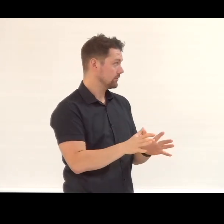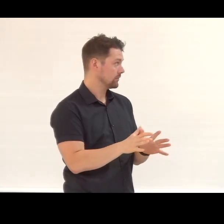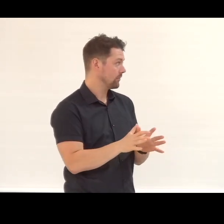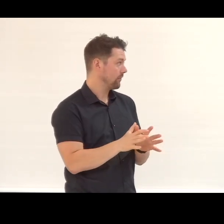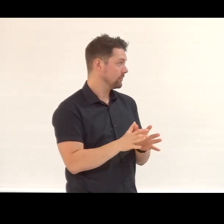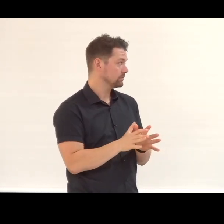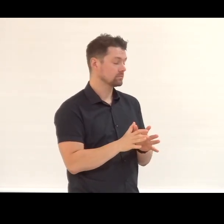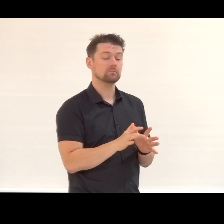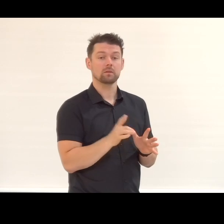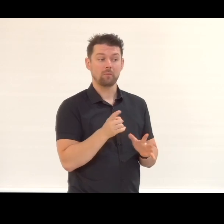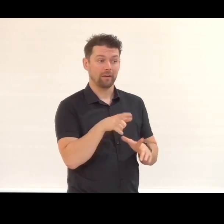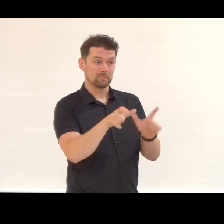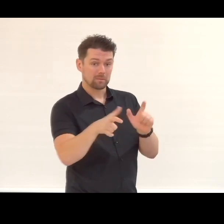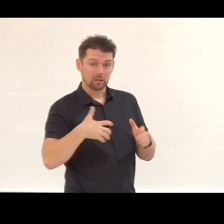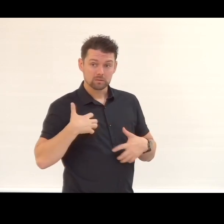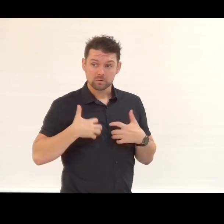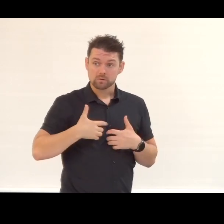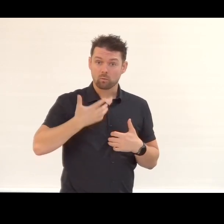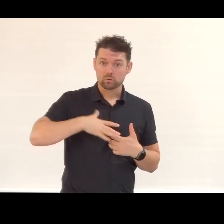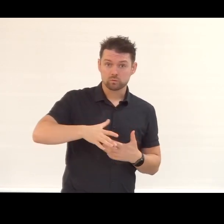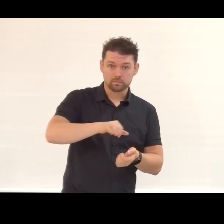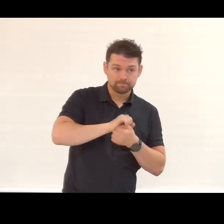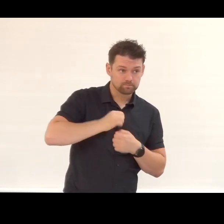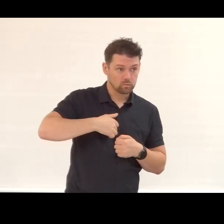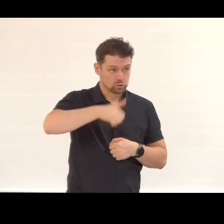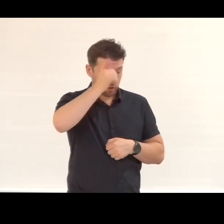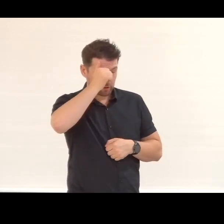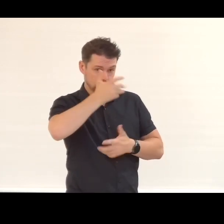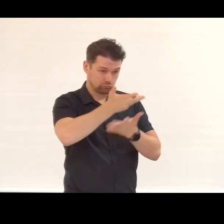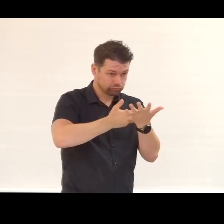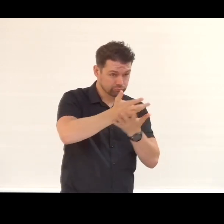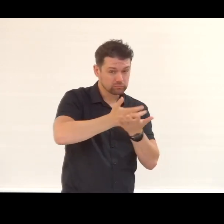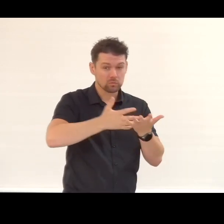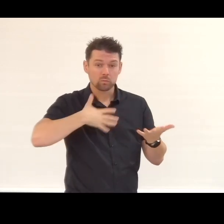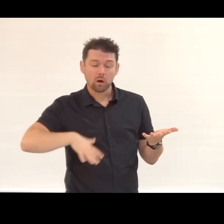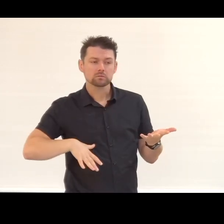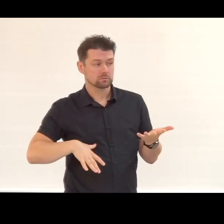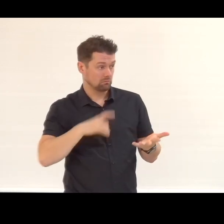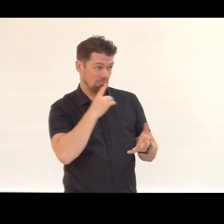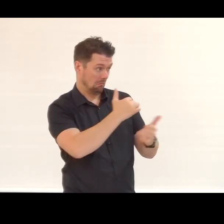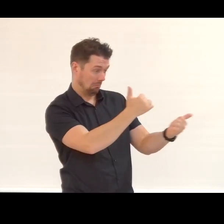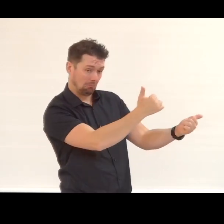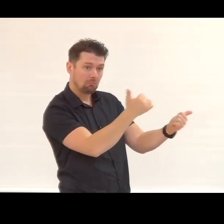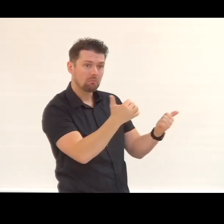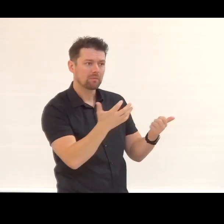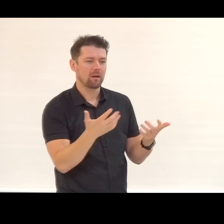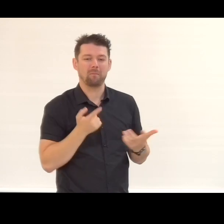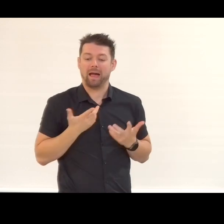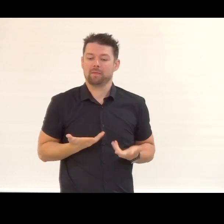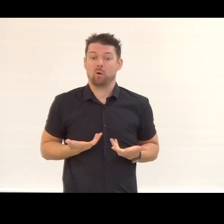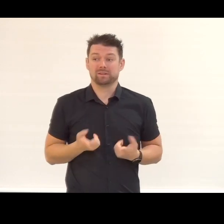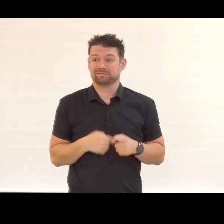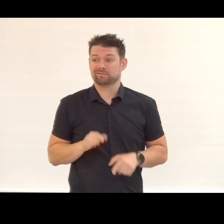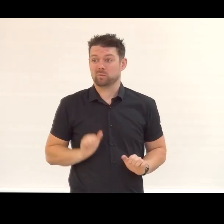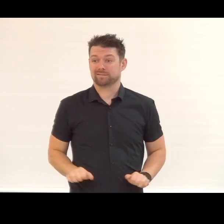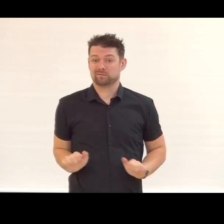interested to collaborate on like the knowledge of high seas, bring it to other analogs, that would be great. But at this moment, it's just literally a waiting